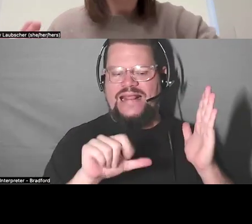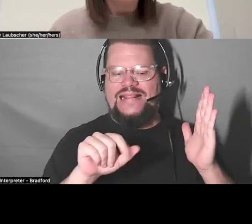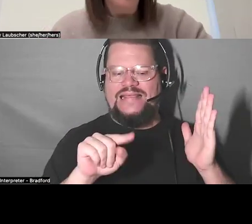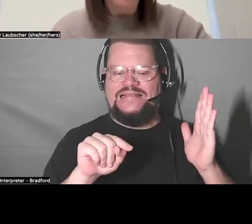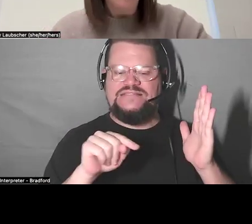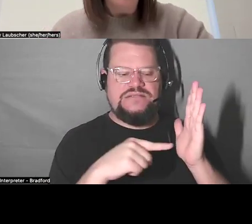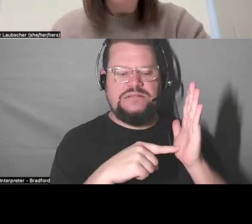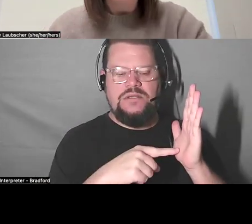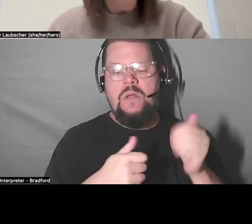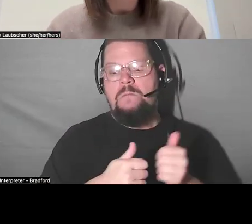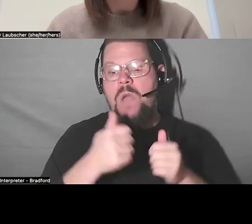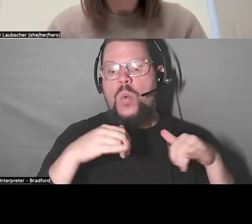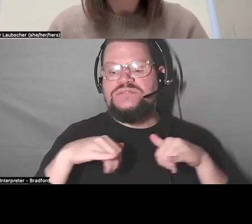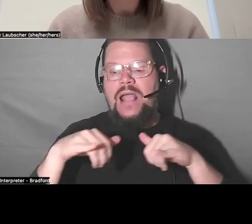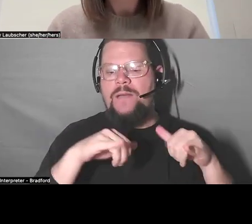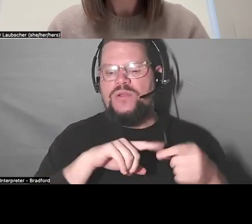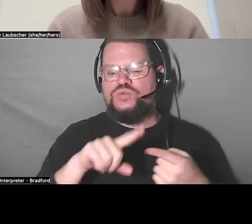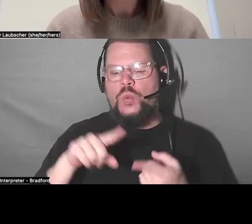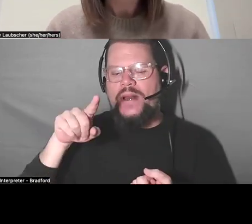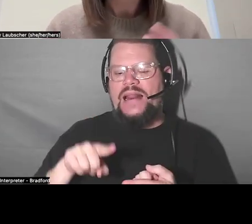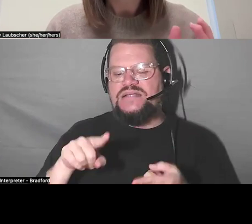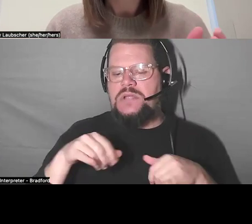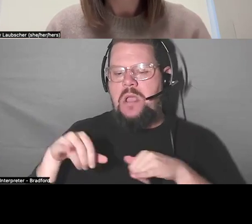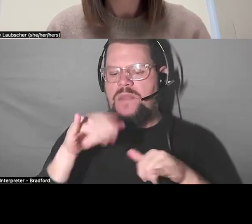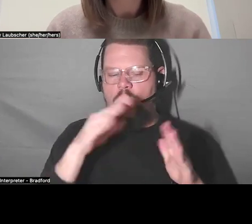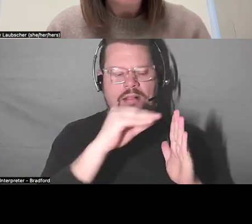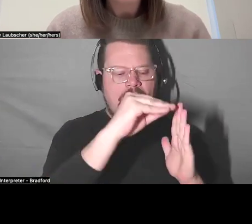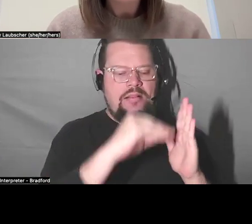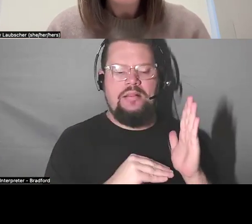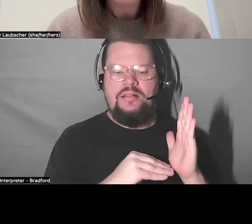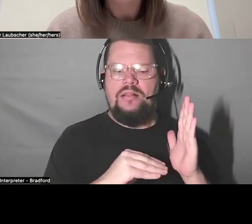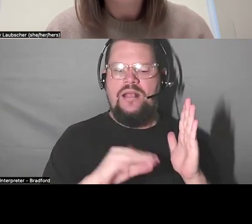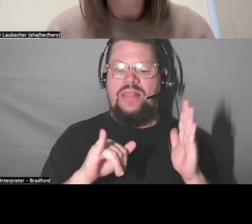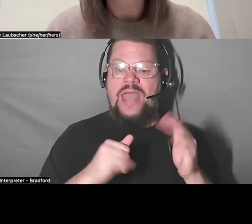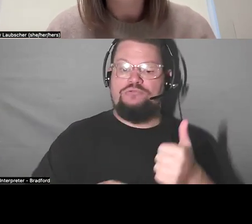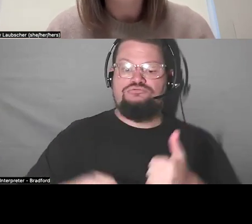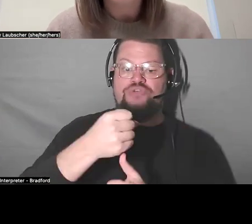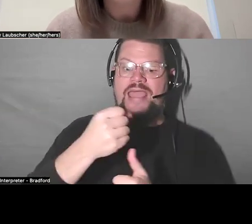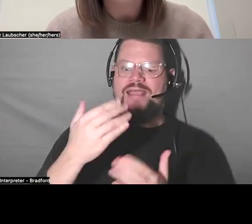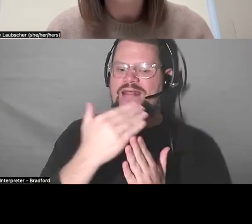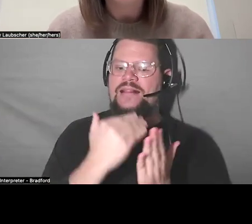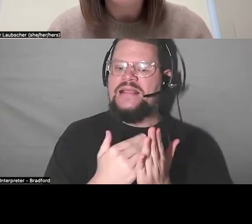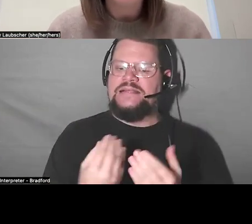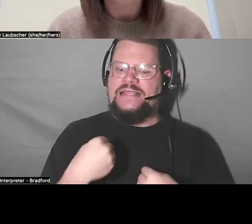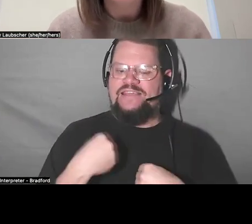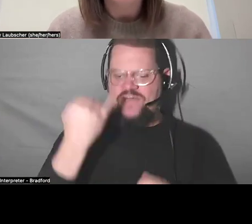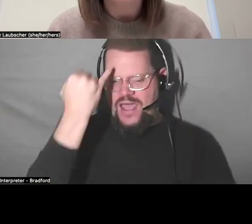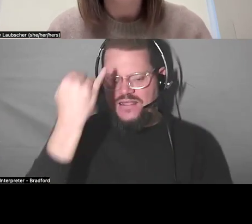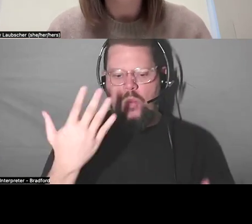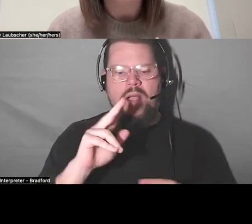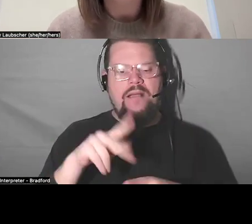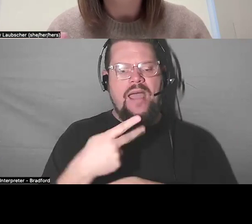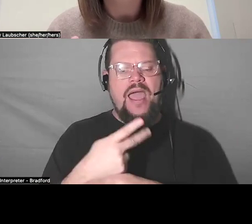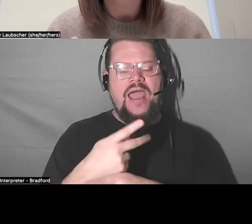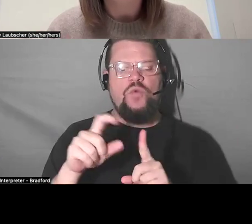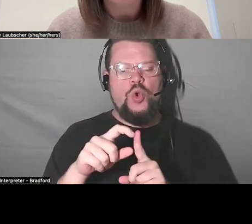common to least common, for example. So, these ranked lists can give us some idea of what types of words are